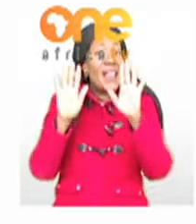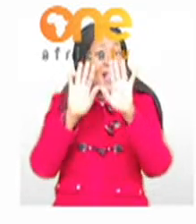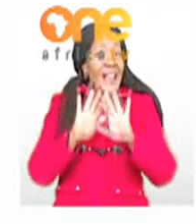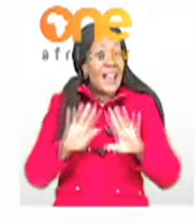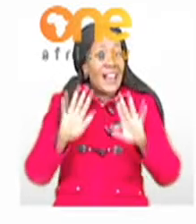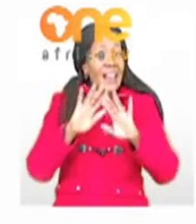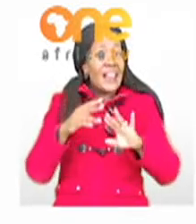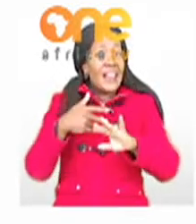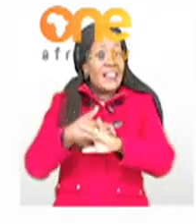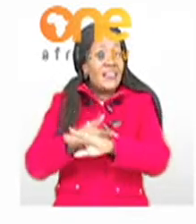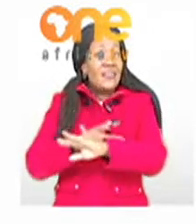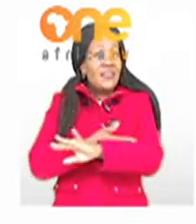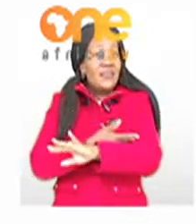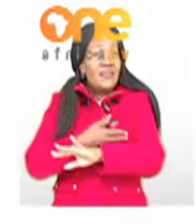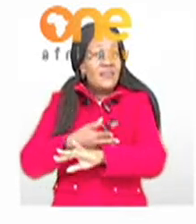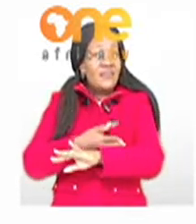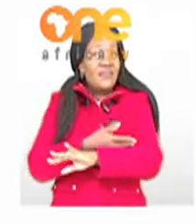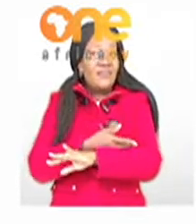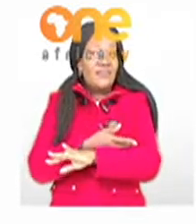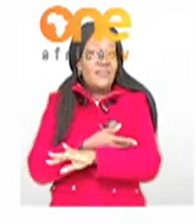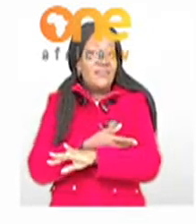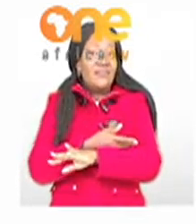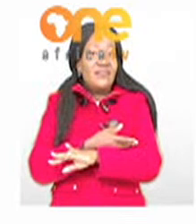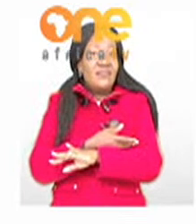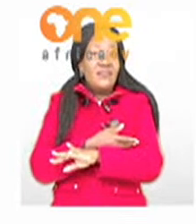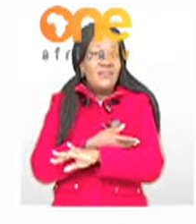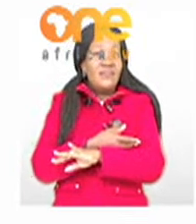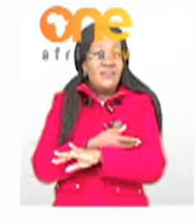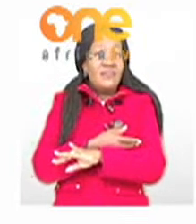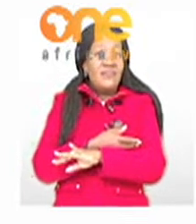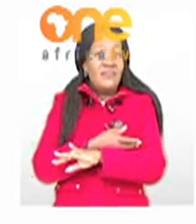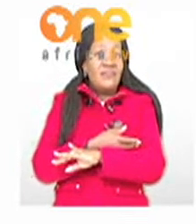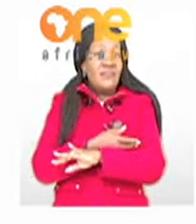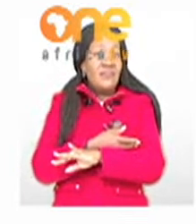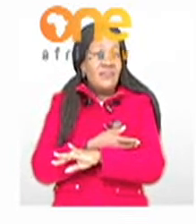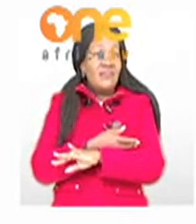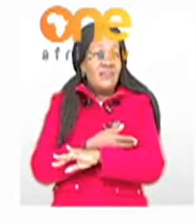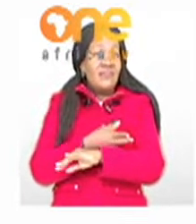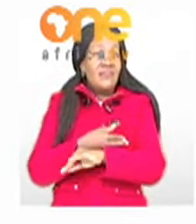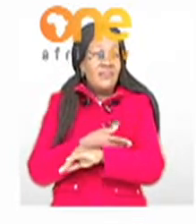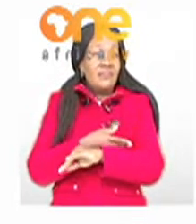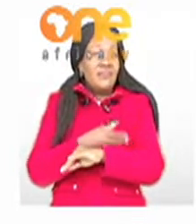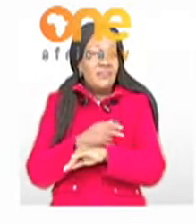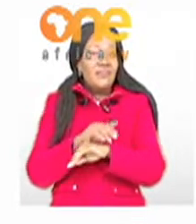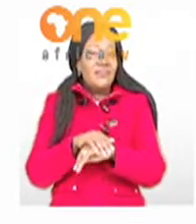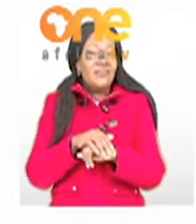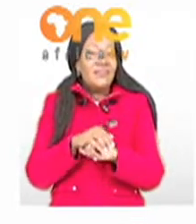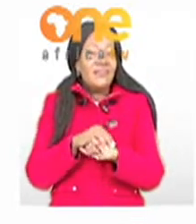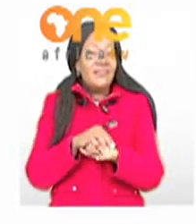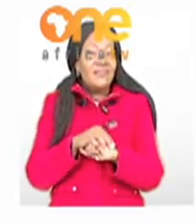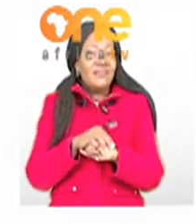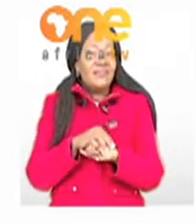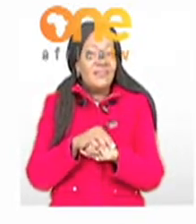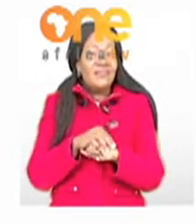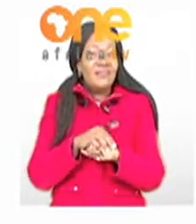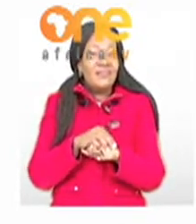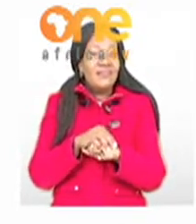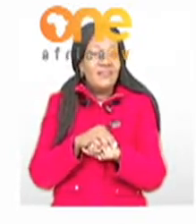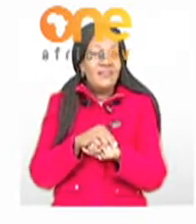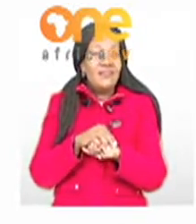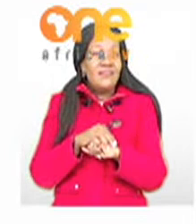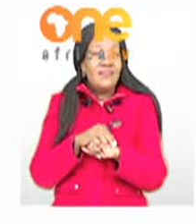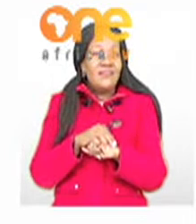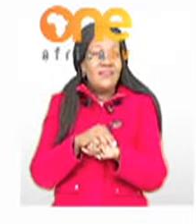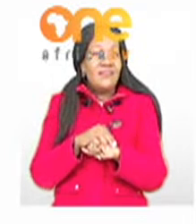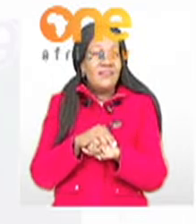sheep. There is the mother sheep in the picture. Now let's look on